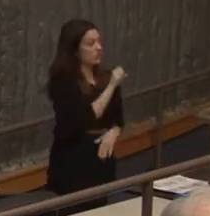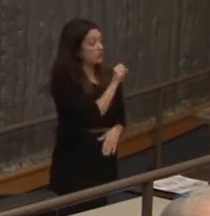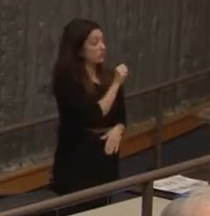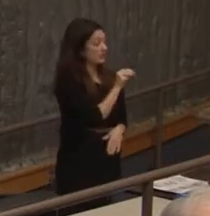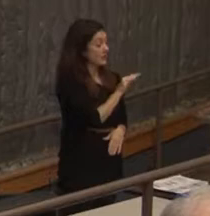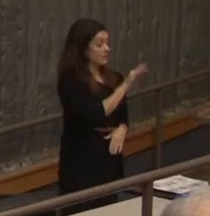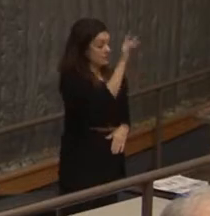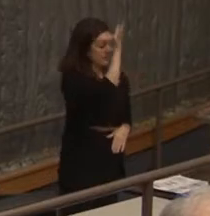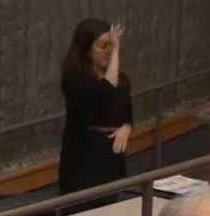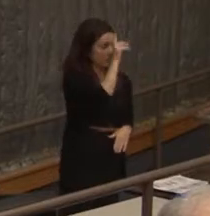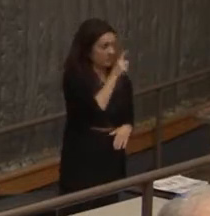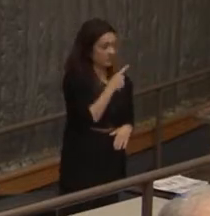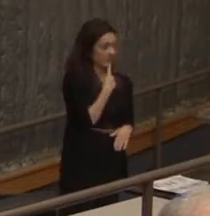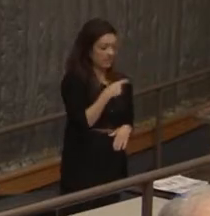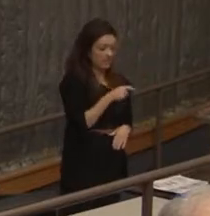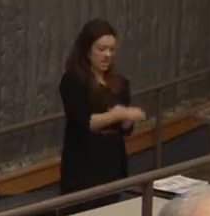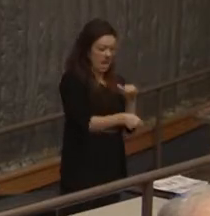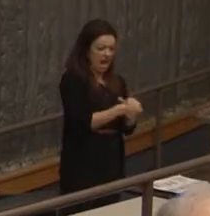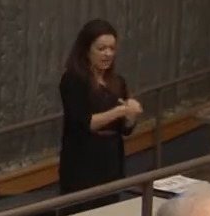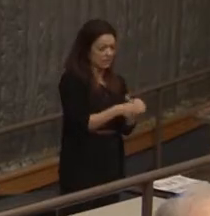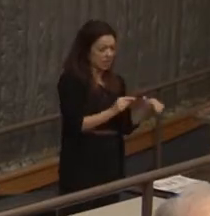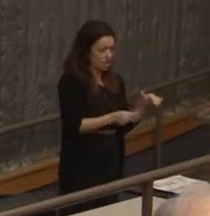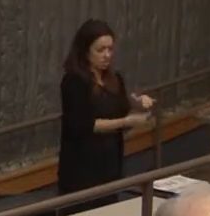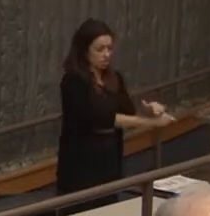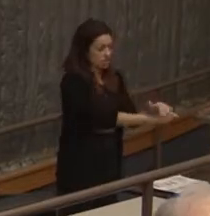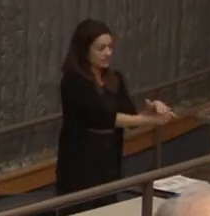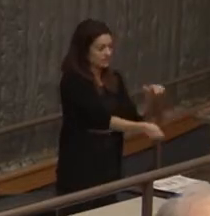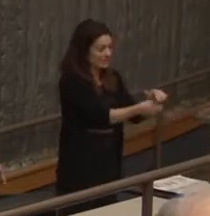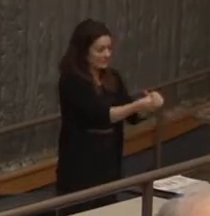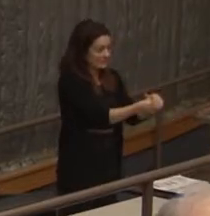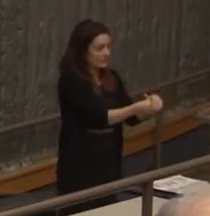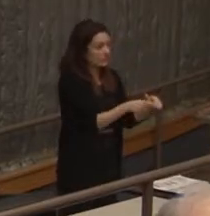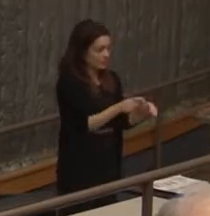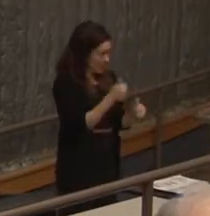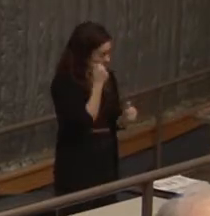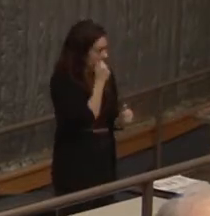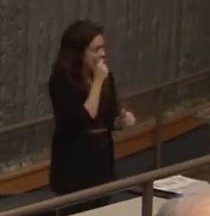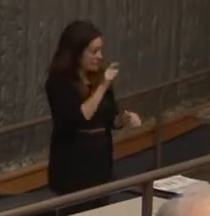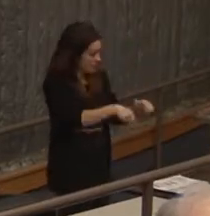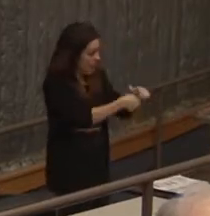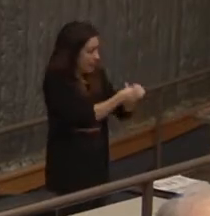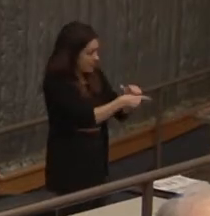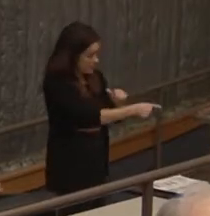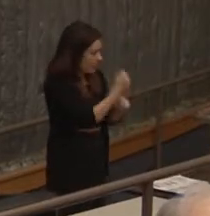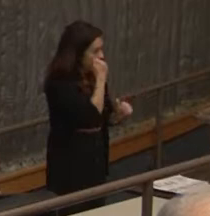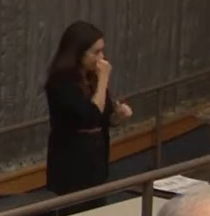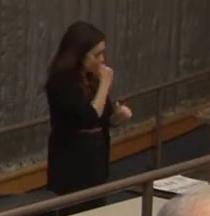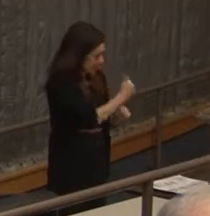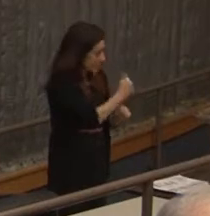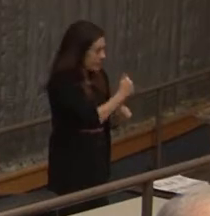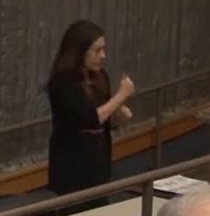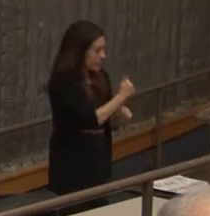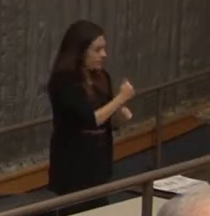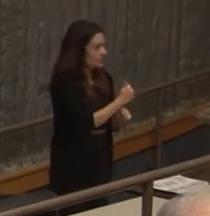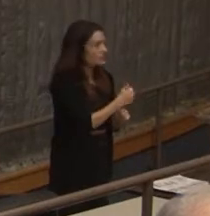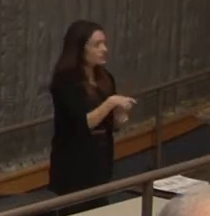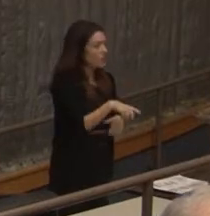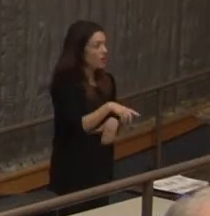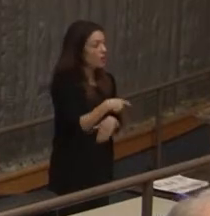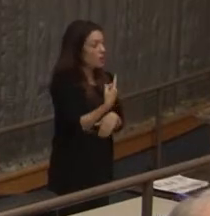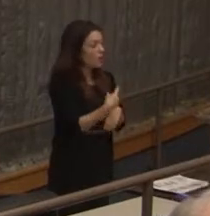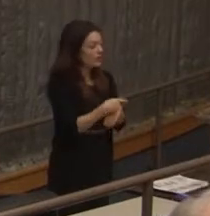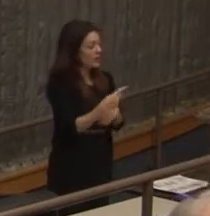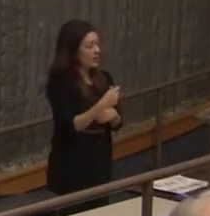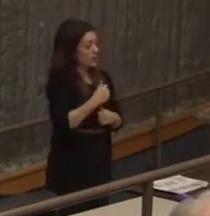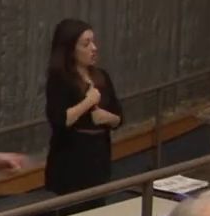stay there all day long, and that's where he hid every day. Somehow they were able to bribe a Lithuanian